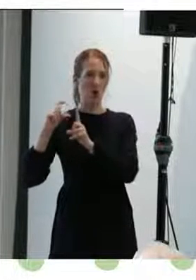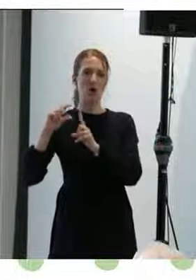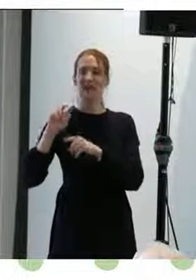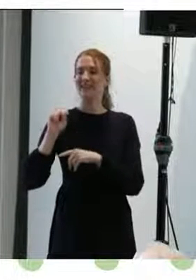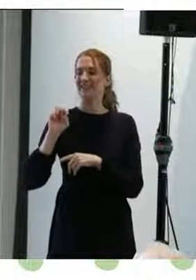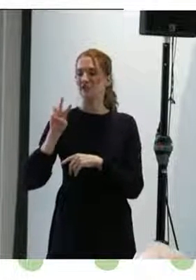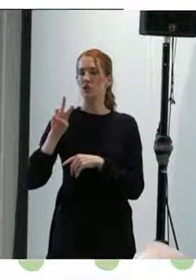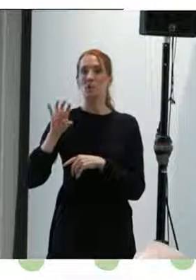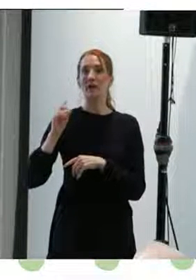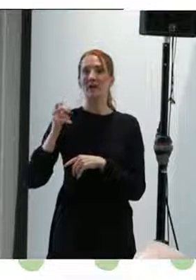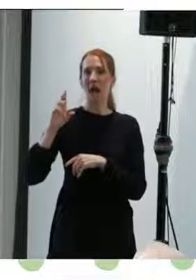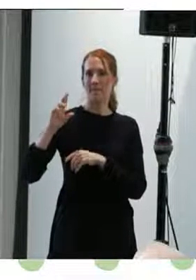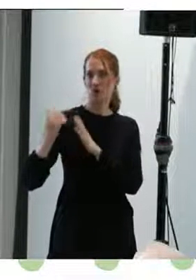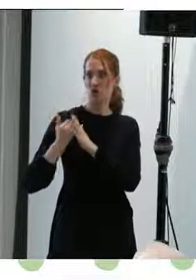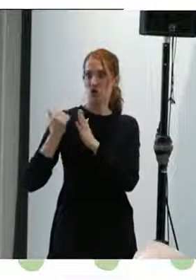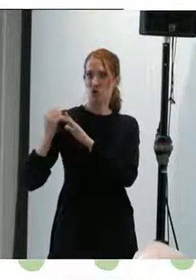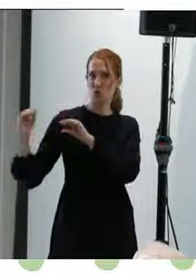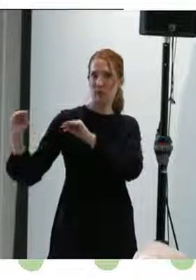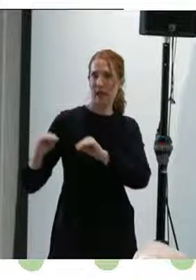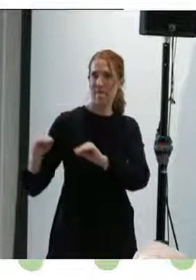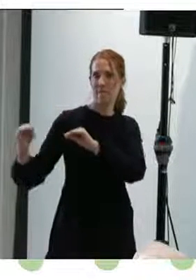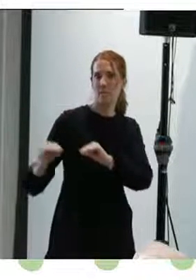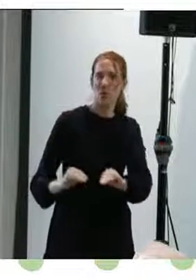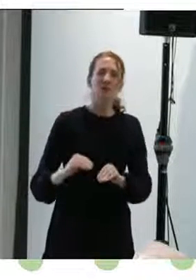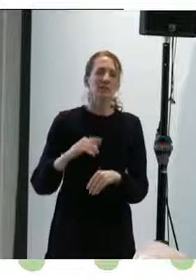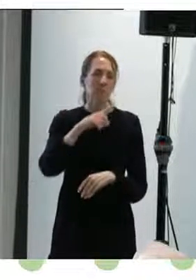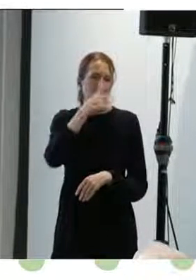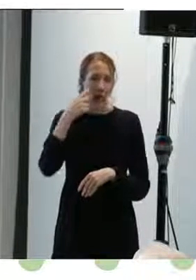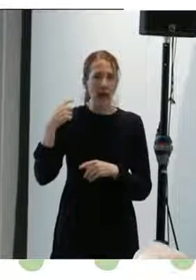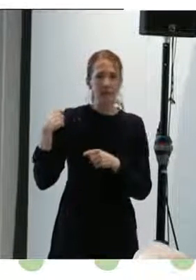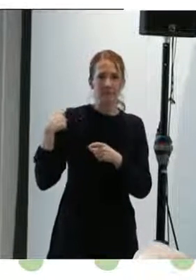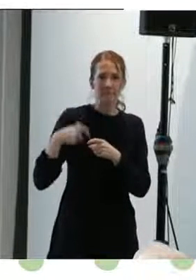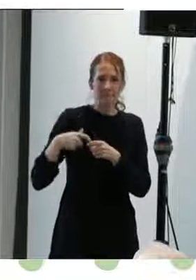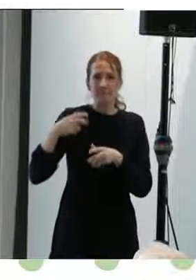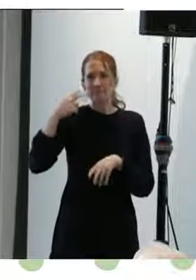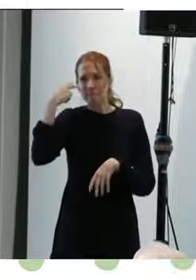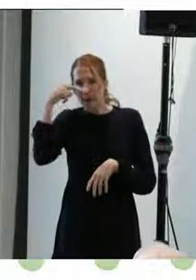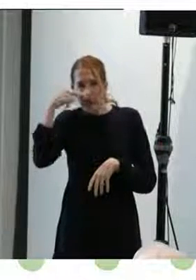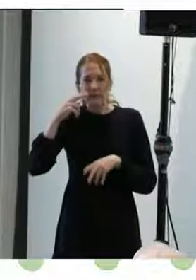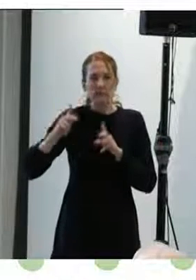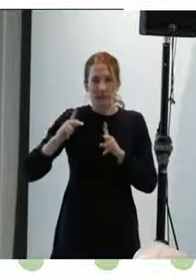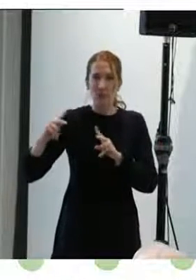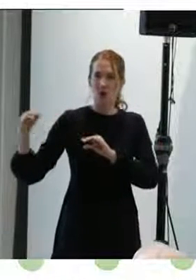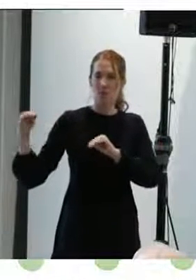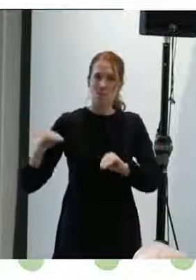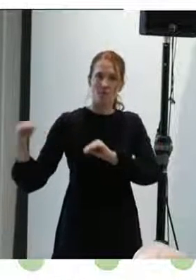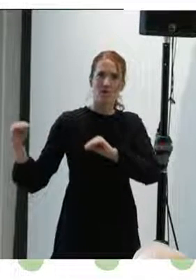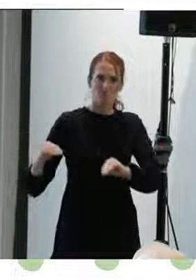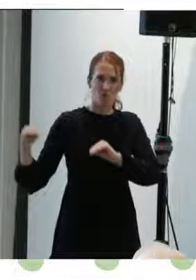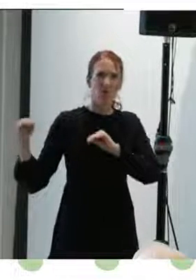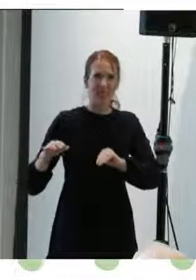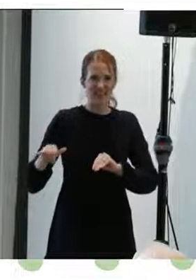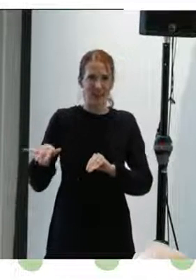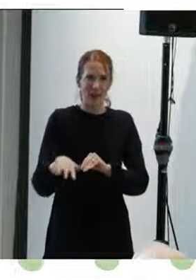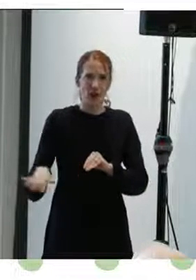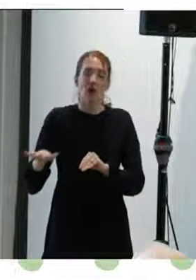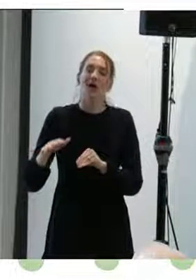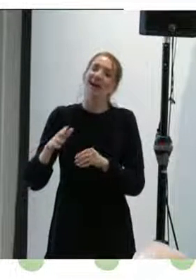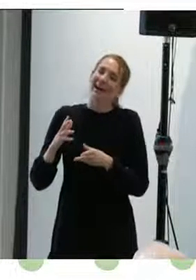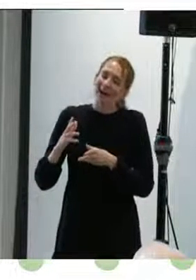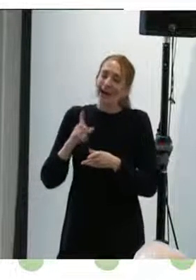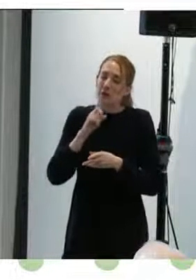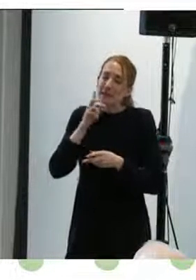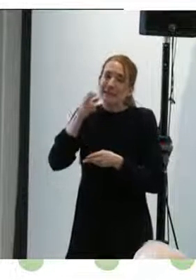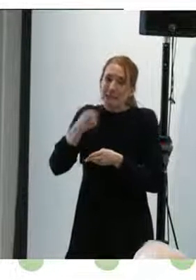Hispanic people who were moving into this rural, racially homogenous area that's actually been referred to as Alabama without the